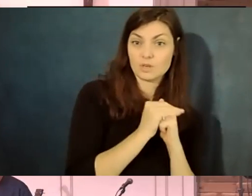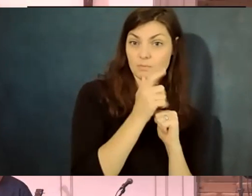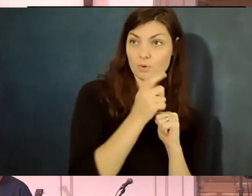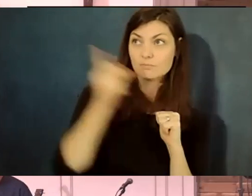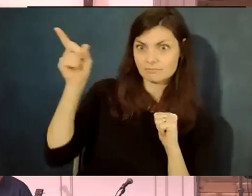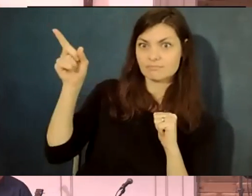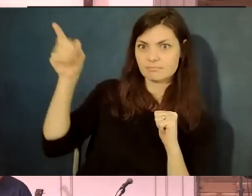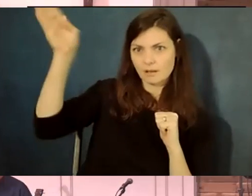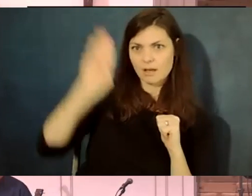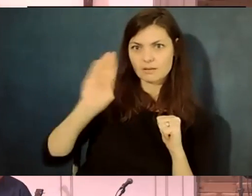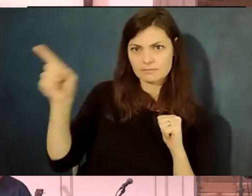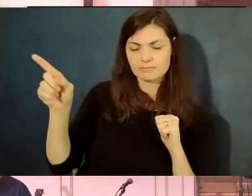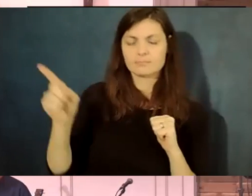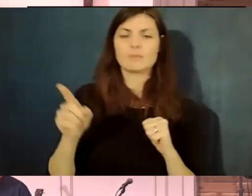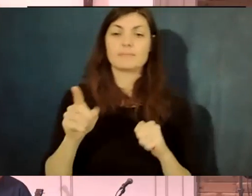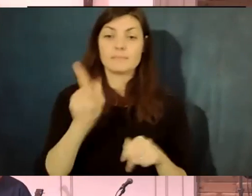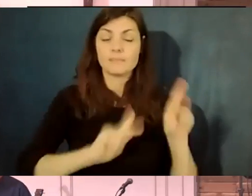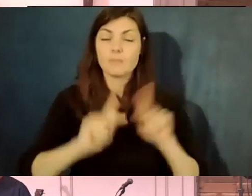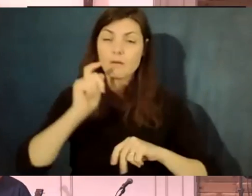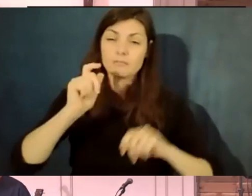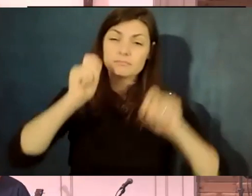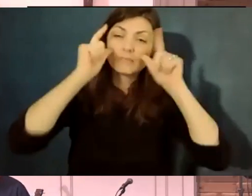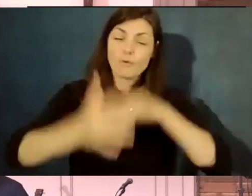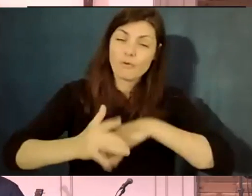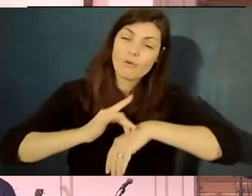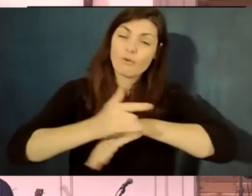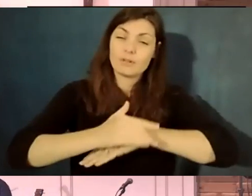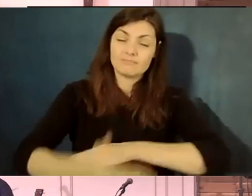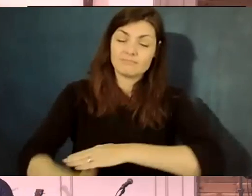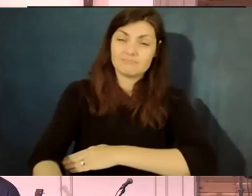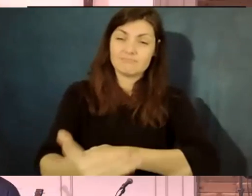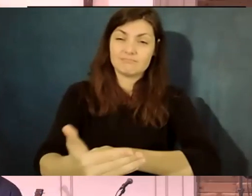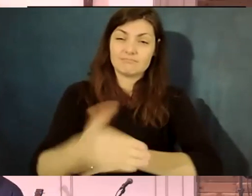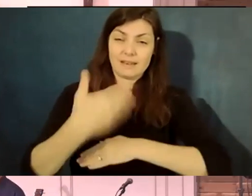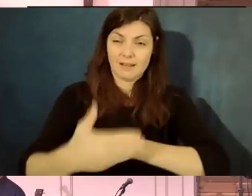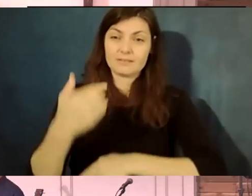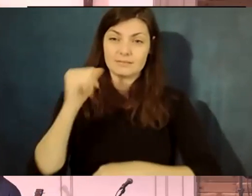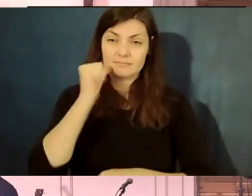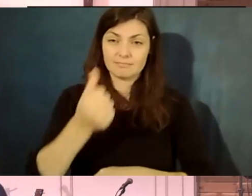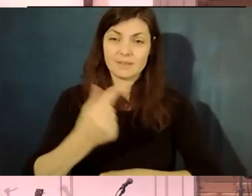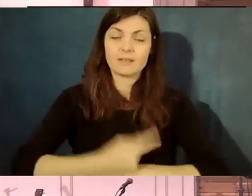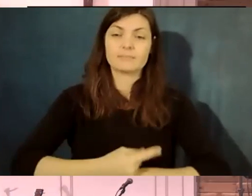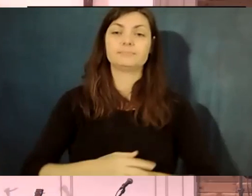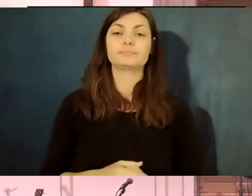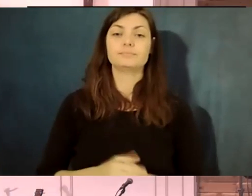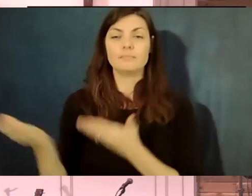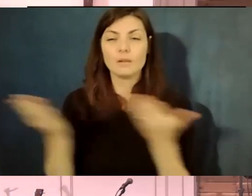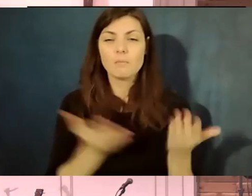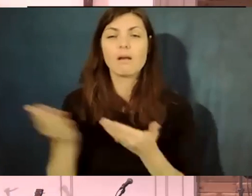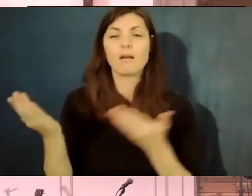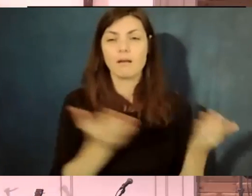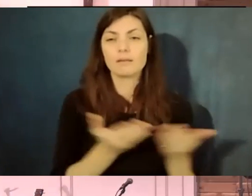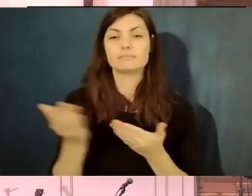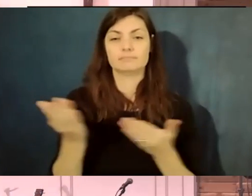Then they rose early on the next day, offered burnt offerings and brought peace offerings, and the people sat